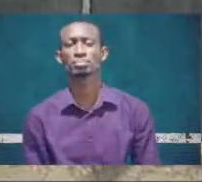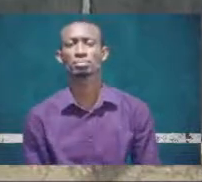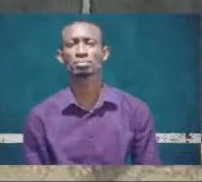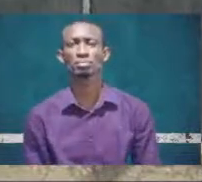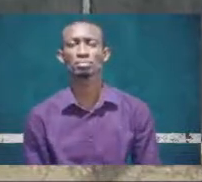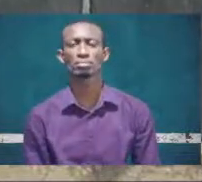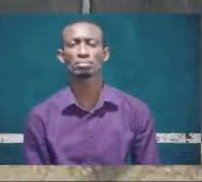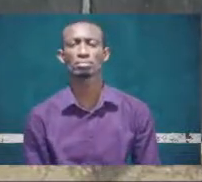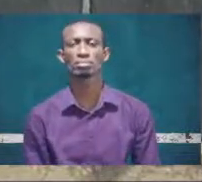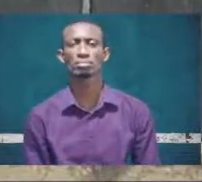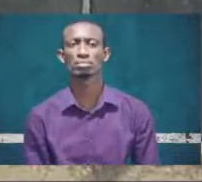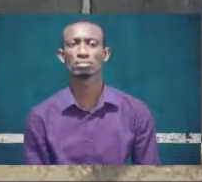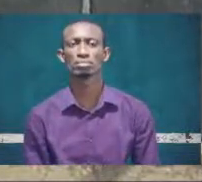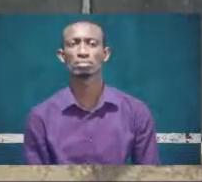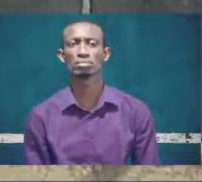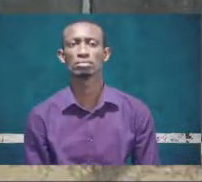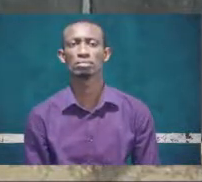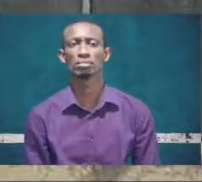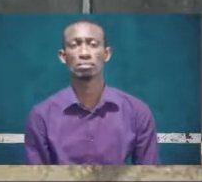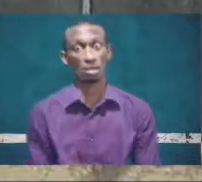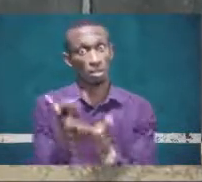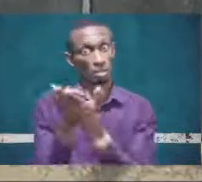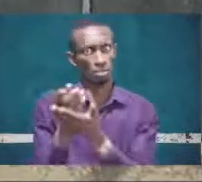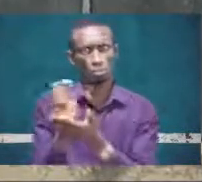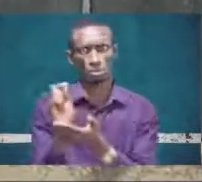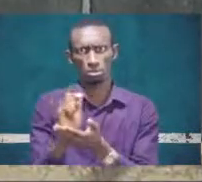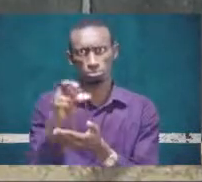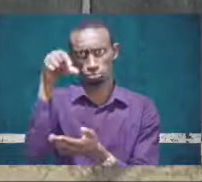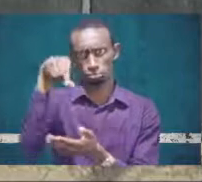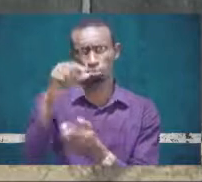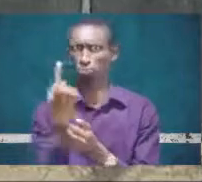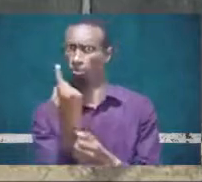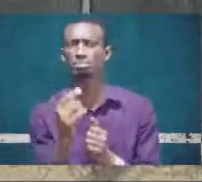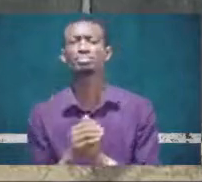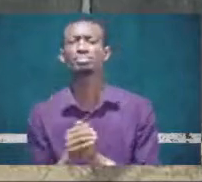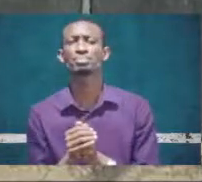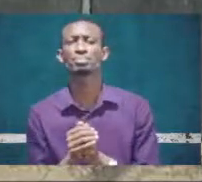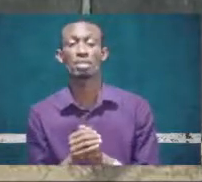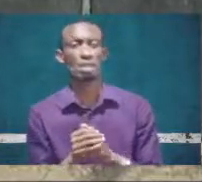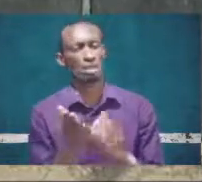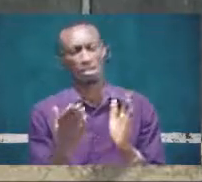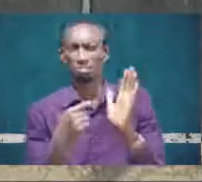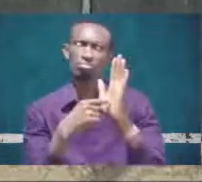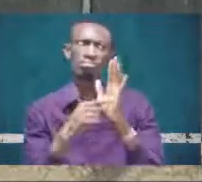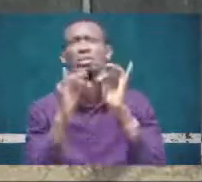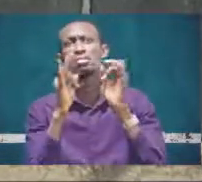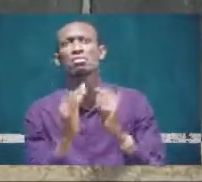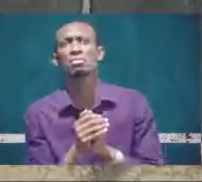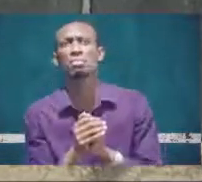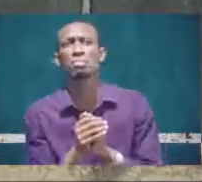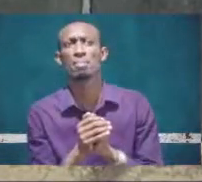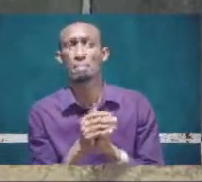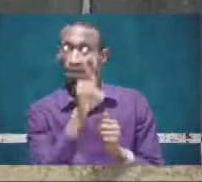quantity demanded, maybe quantity demanded Q1. So if maybe at price